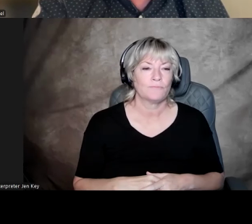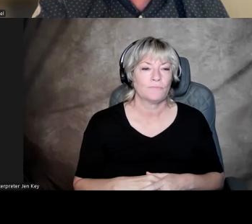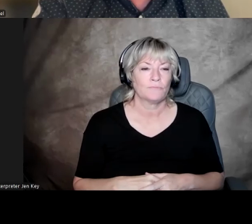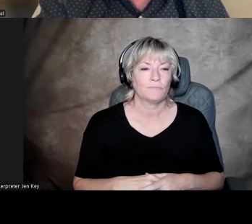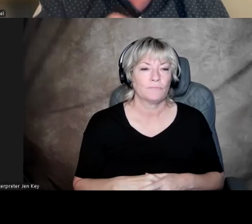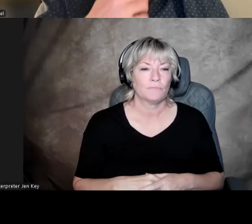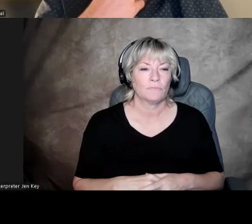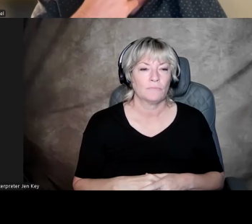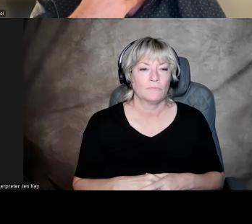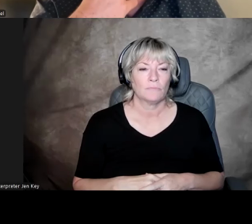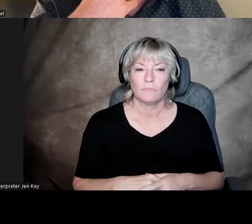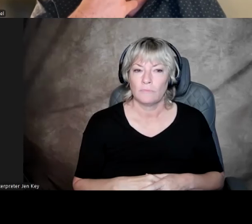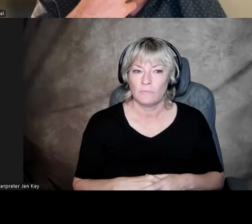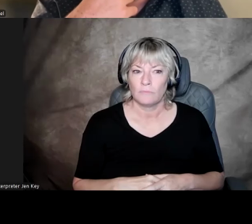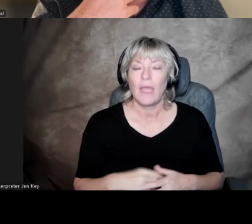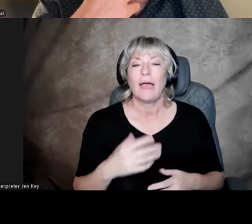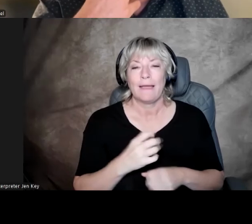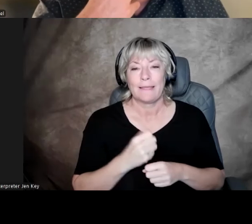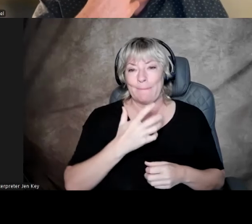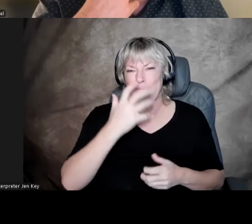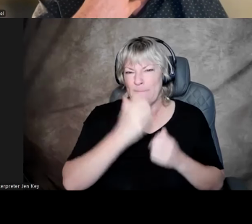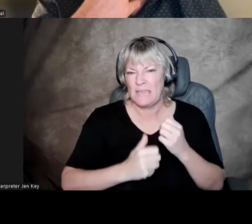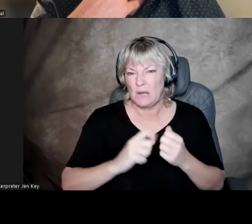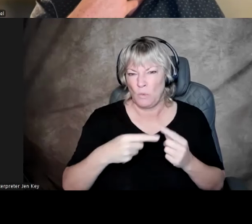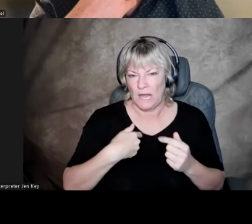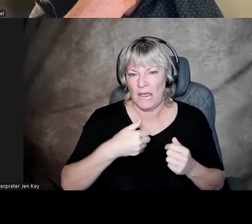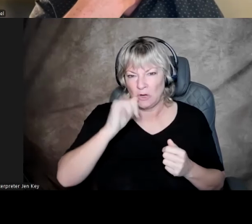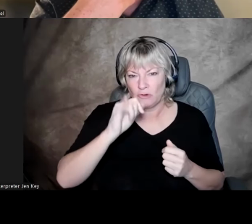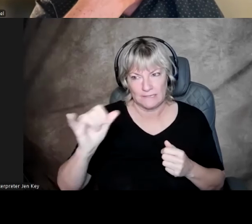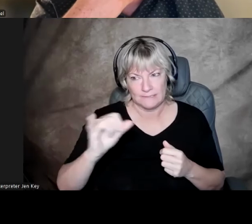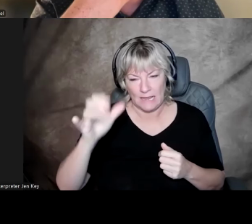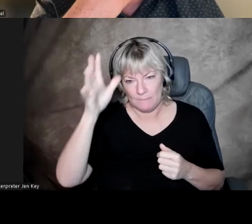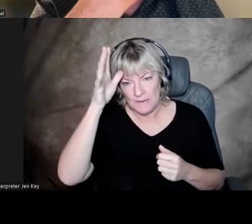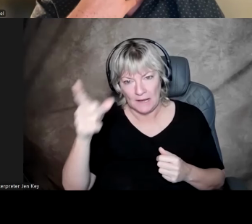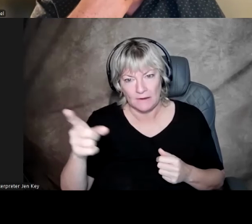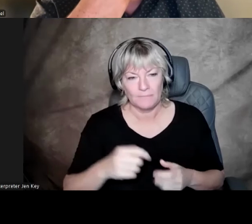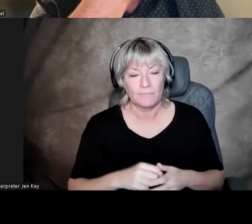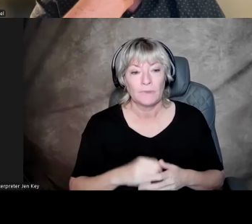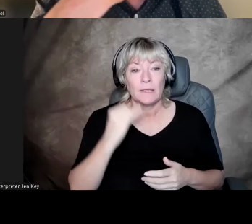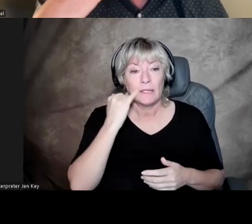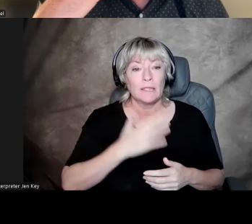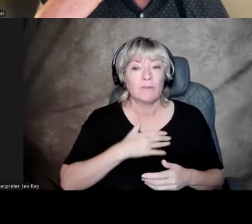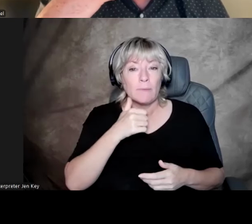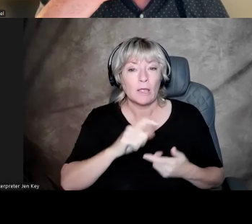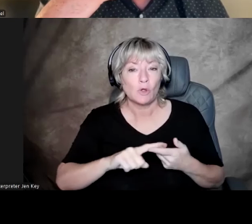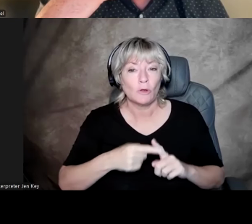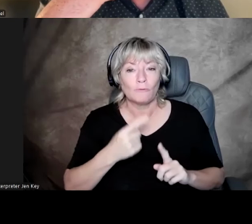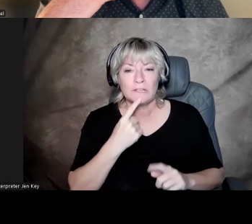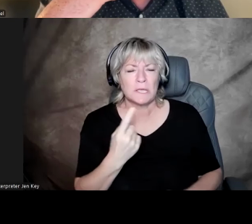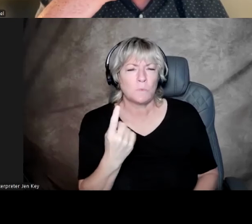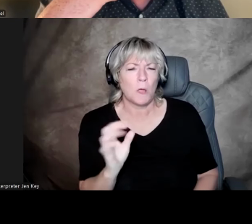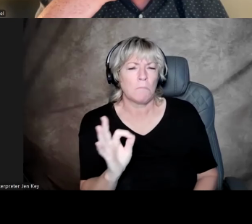I get mean when I drink, just like he did. If my girlfriend says any little thing when I'm